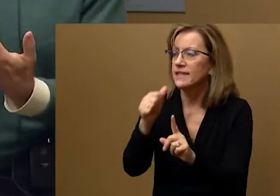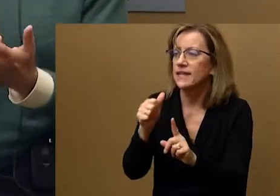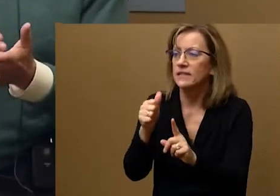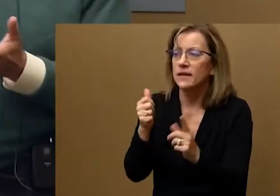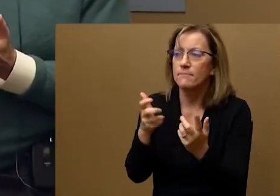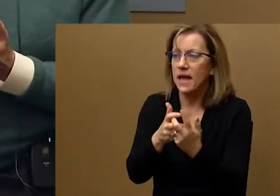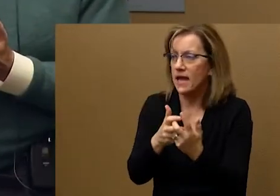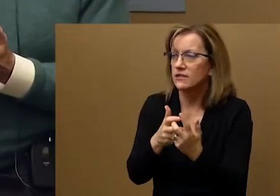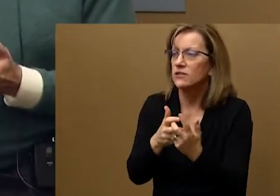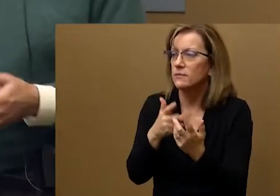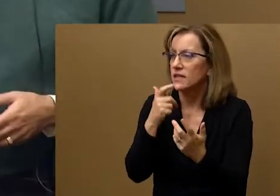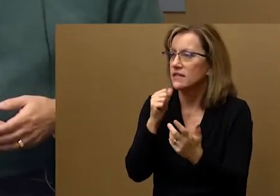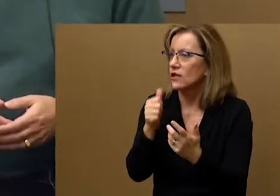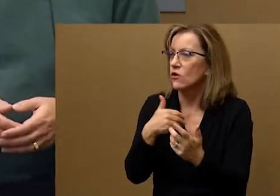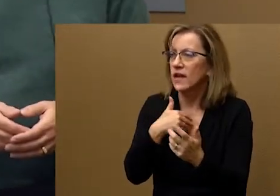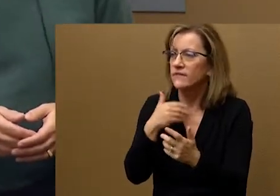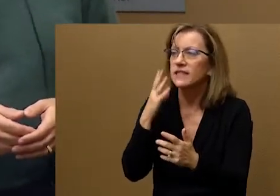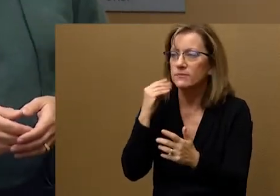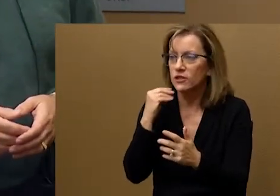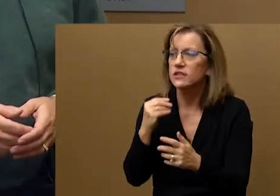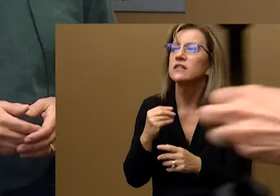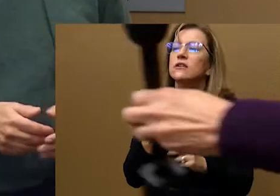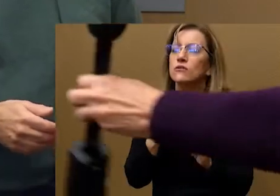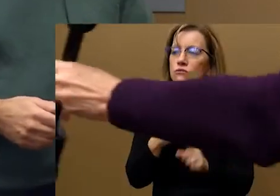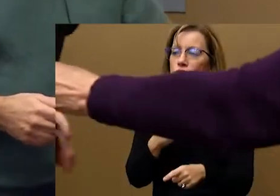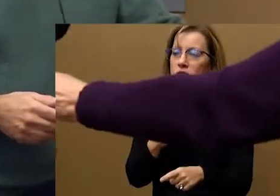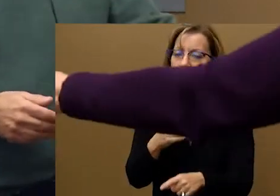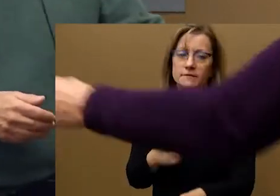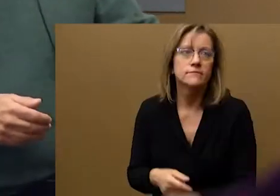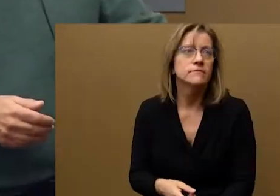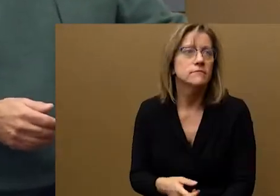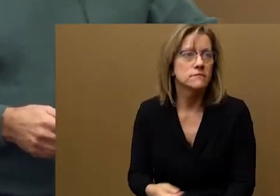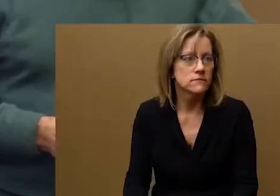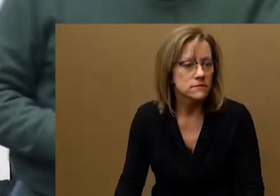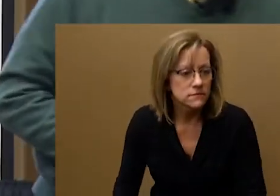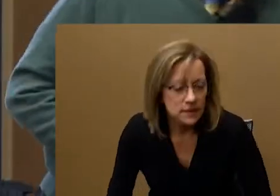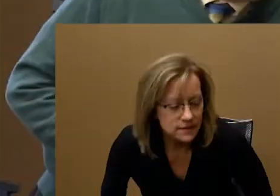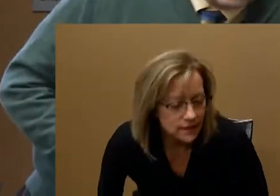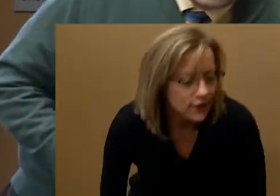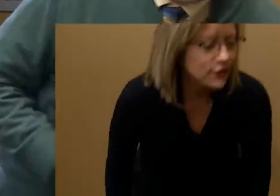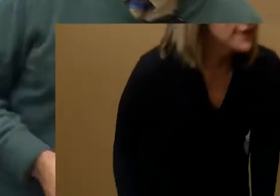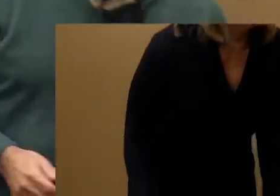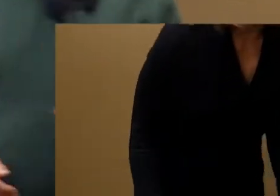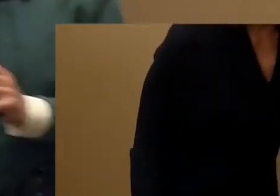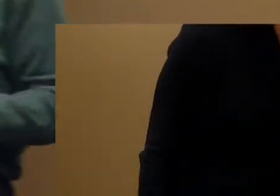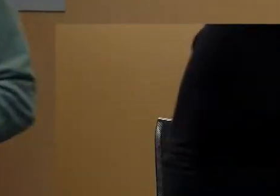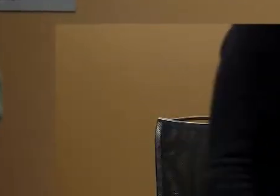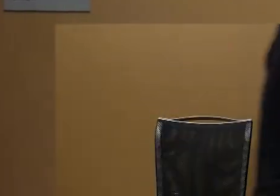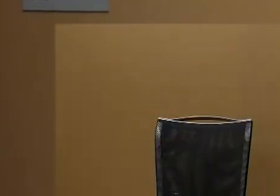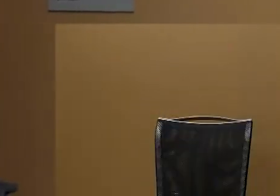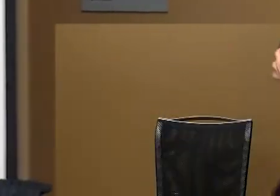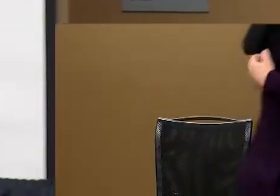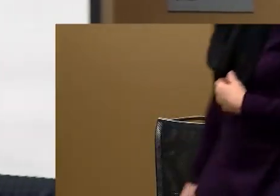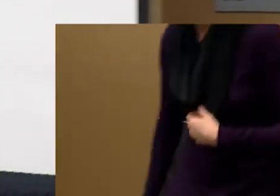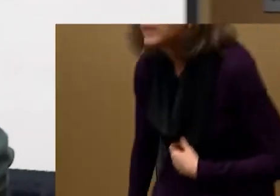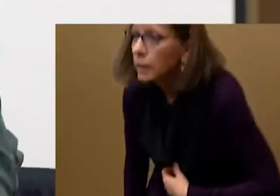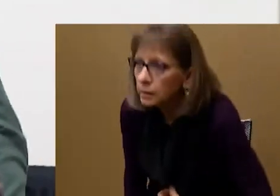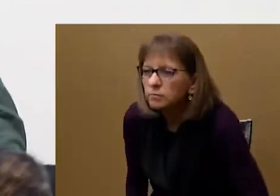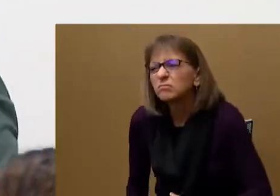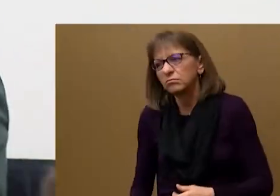they try to apply it, it doesn't often match because they don't have the experience. So, thank you. Very nice